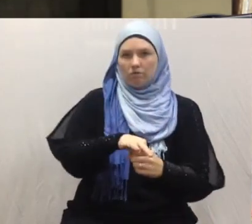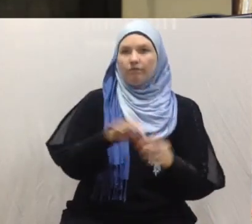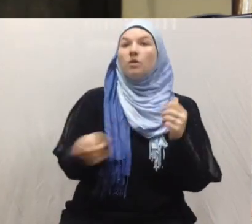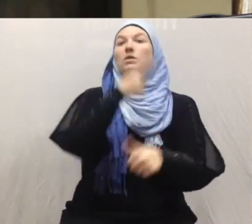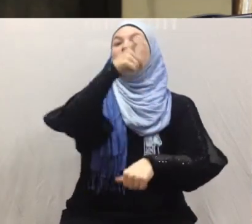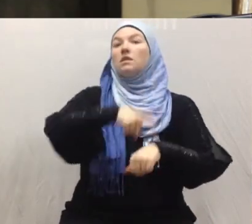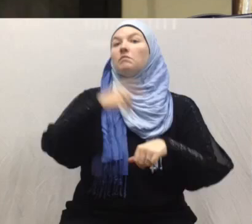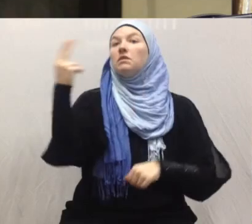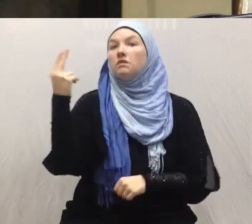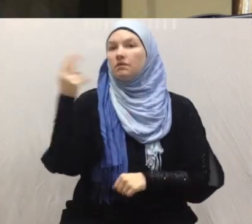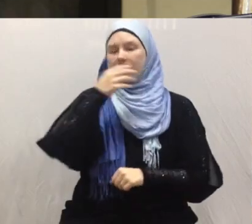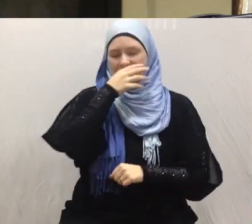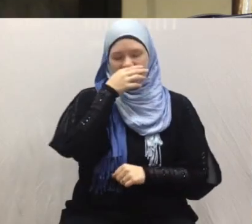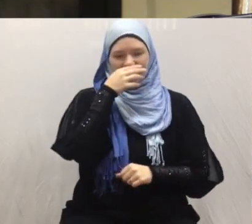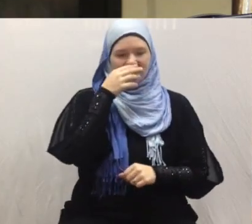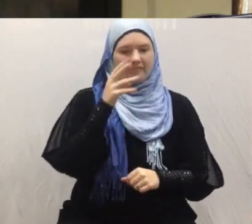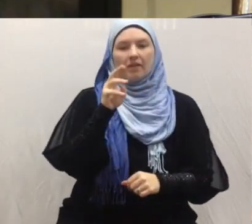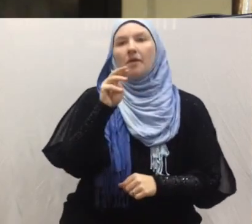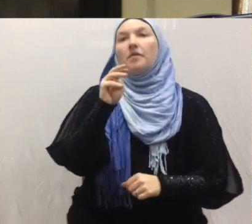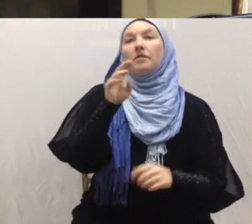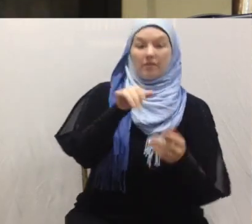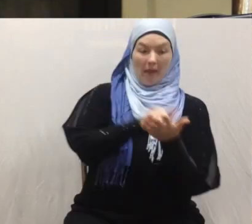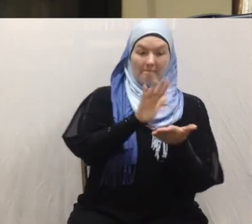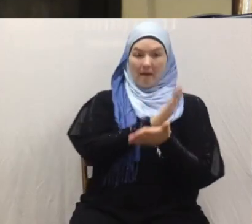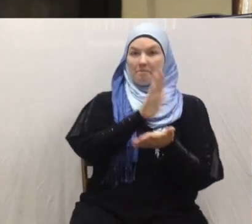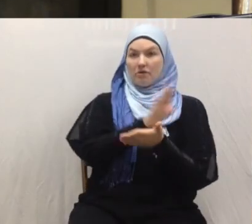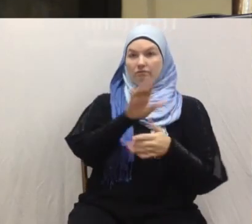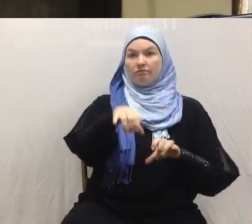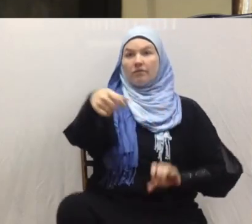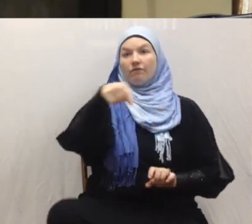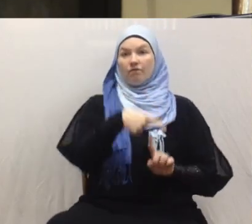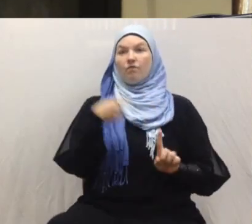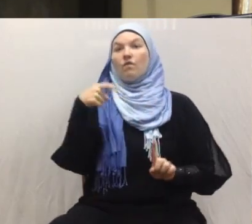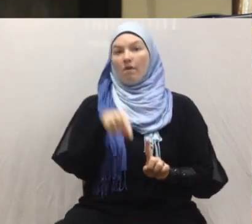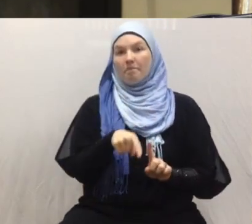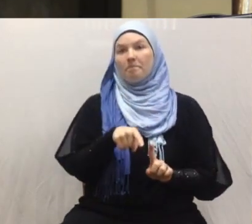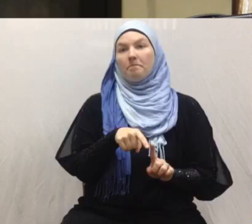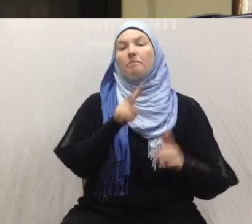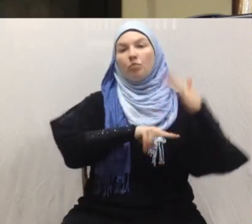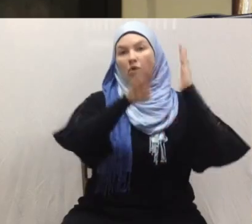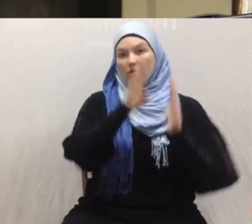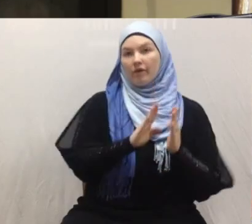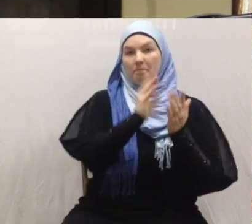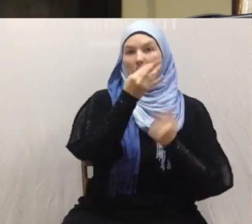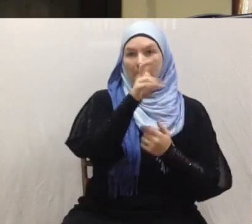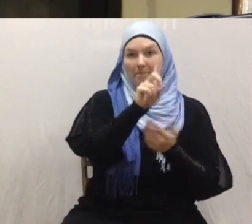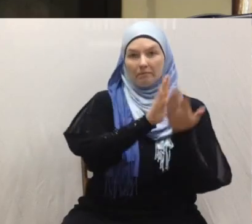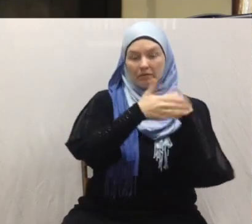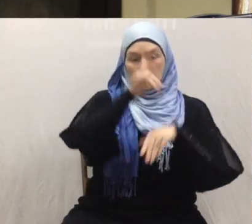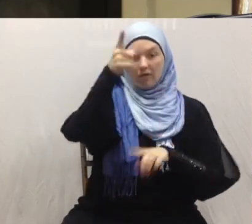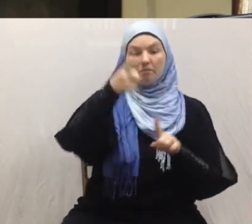This is a document from Muhammad, the Prophet sallallahu alaihi wasallam, governing the relations between the